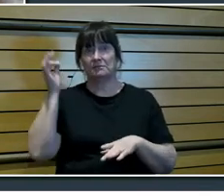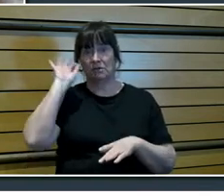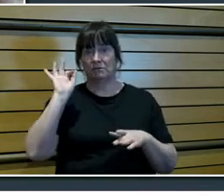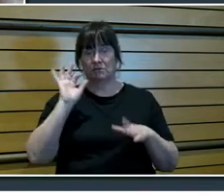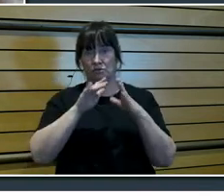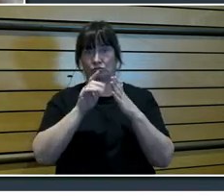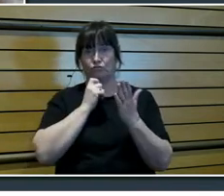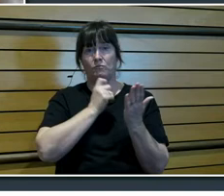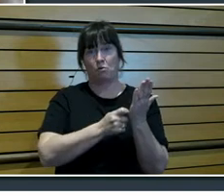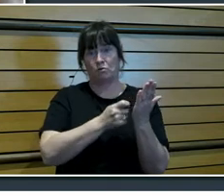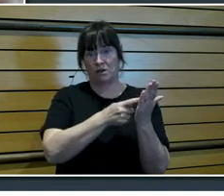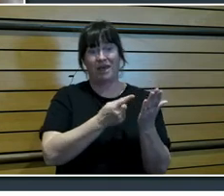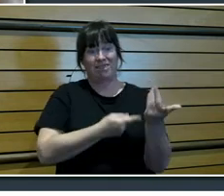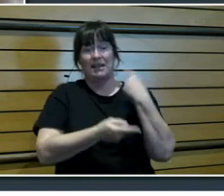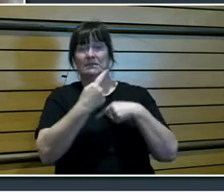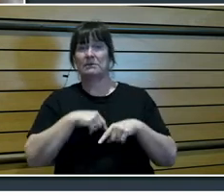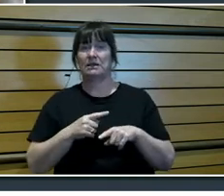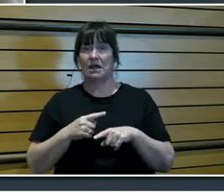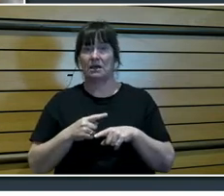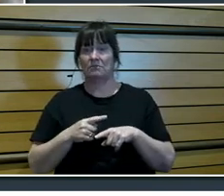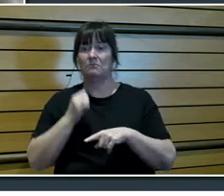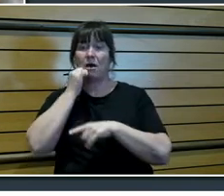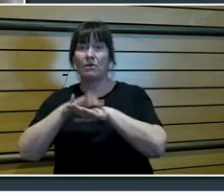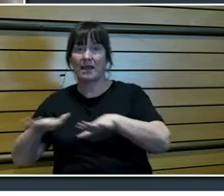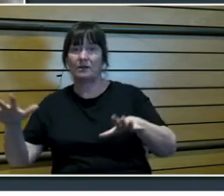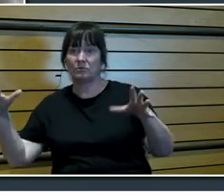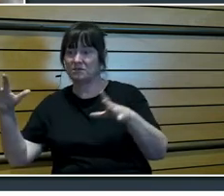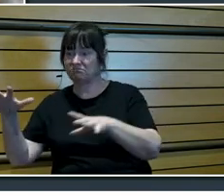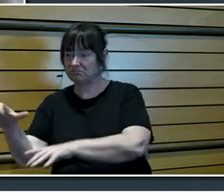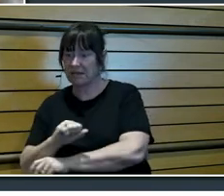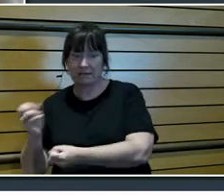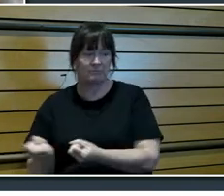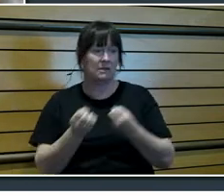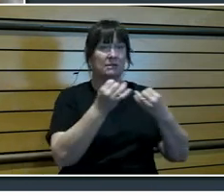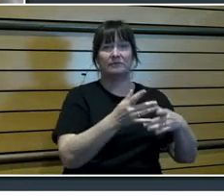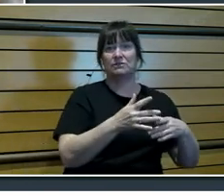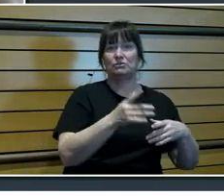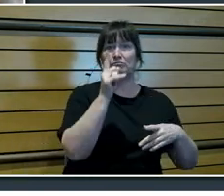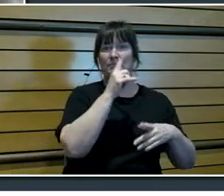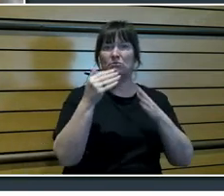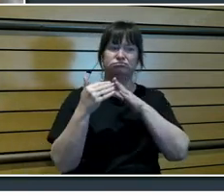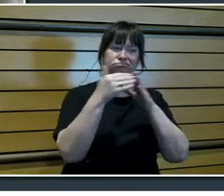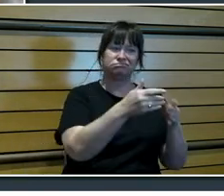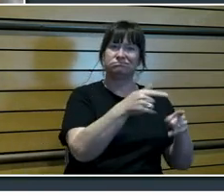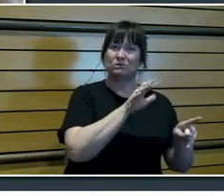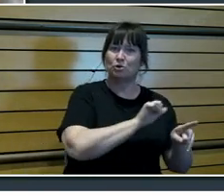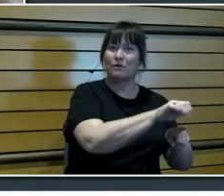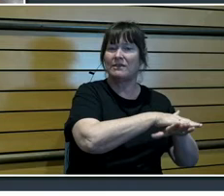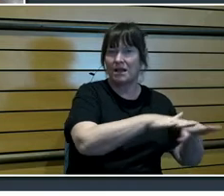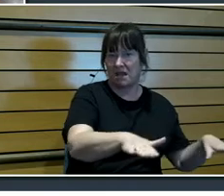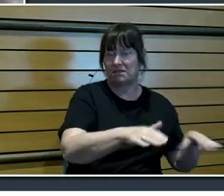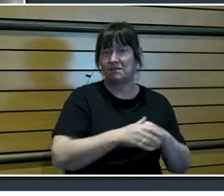was moved from Māori possession to private settler ownership. This should be compulsory reading for all our